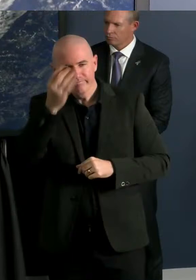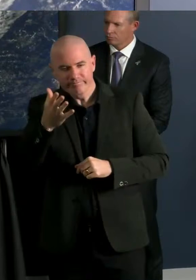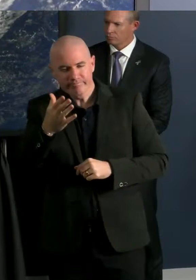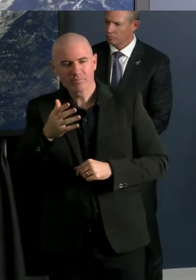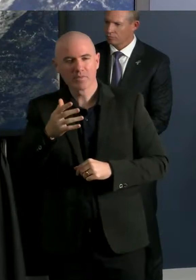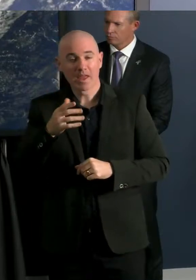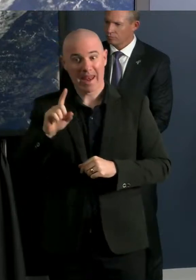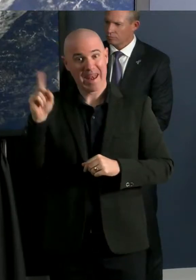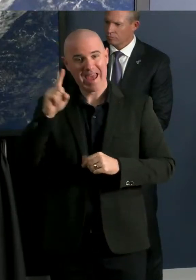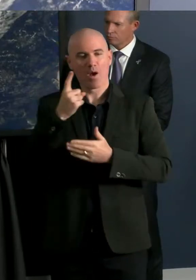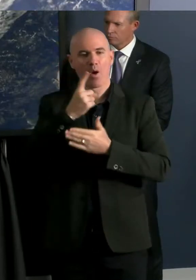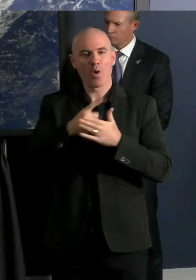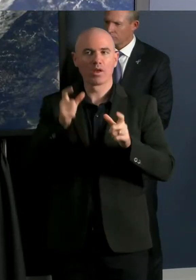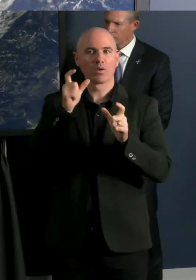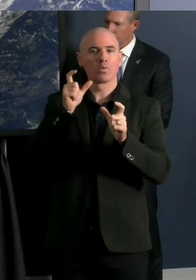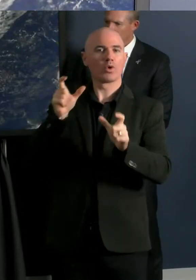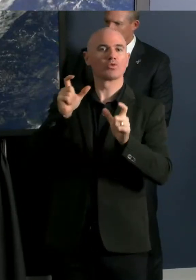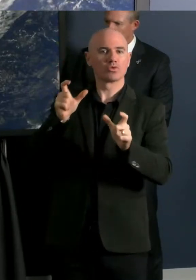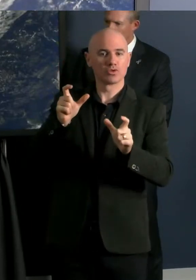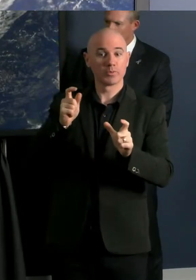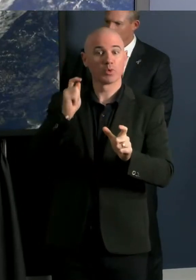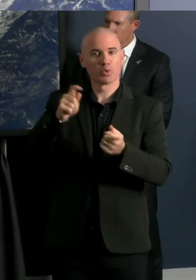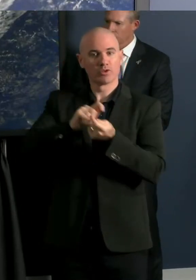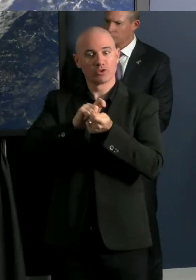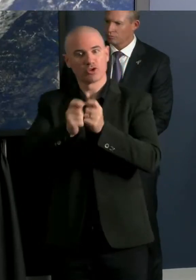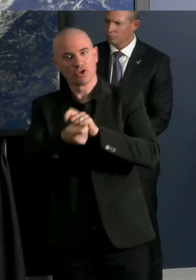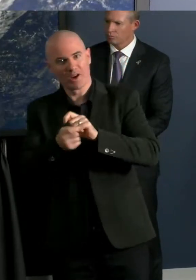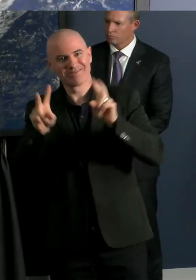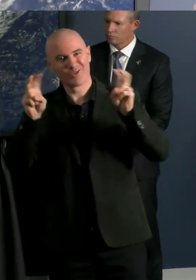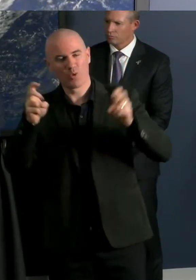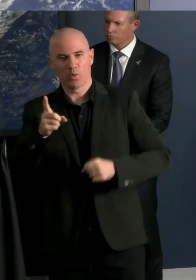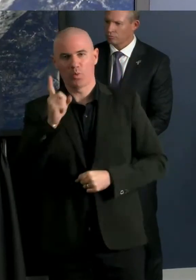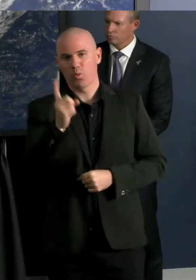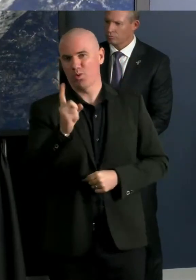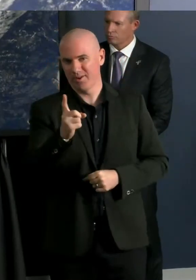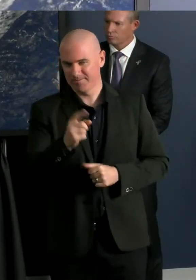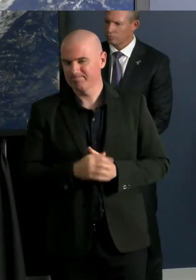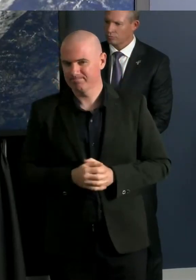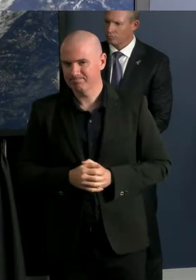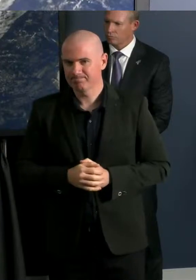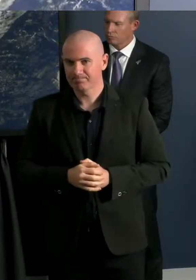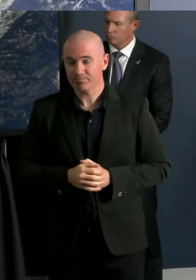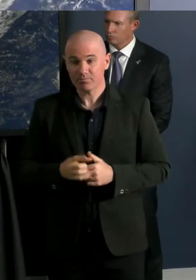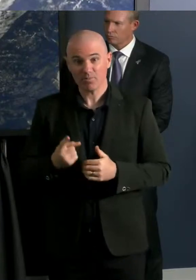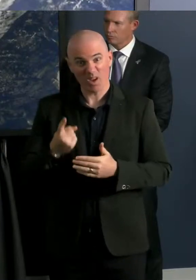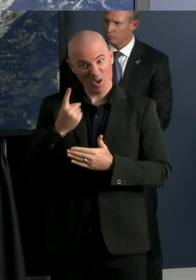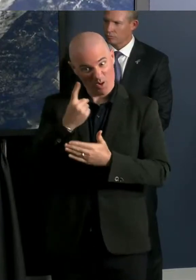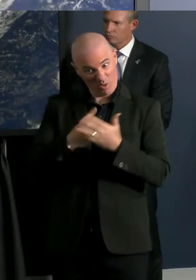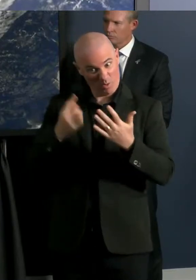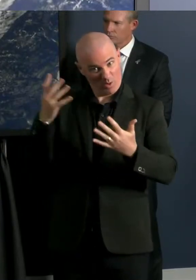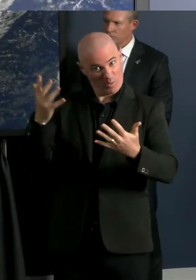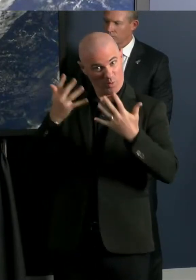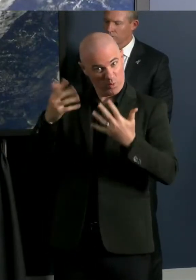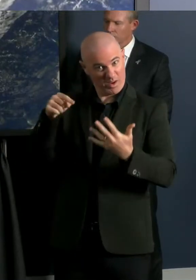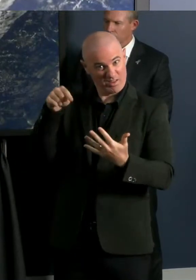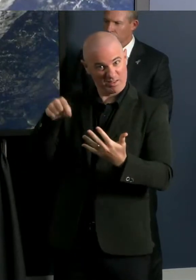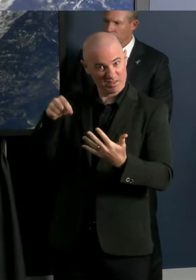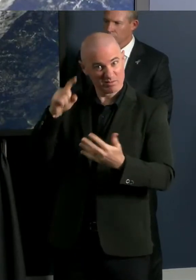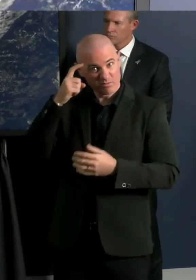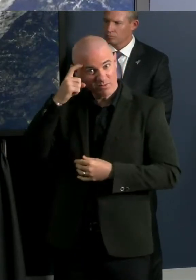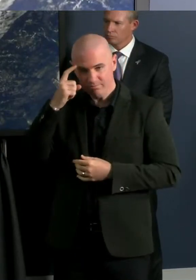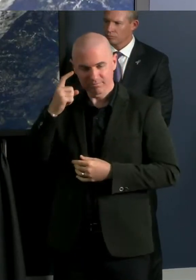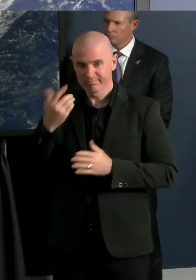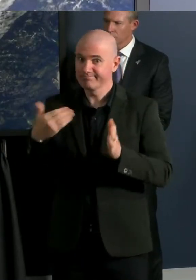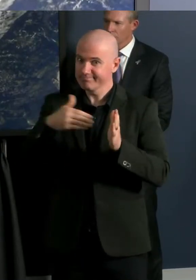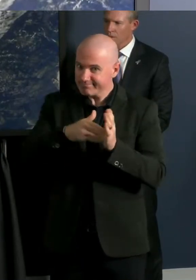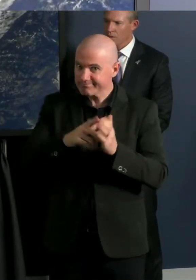a warning as that cyclone approaches the coast. It's not just about that wind, however, we are expecting to see